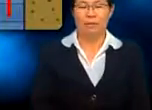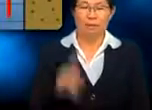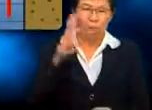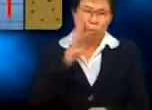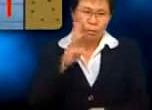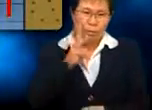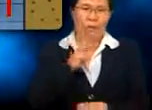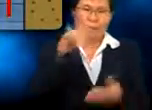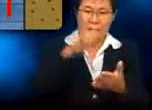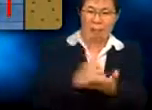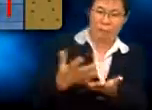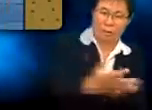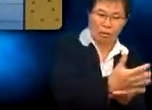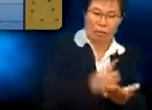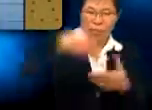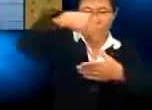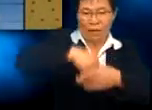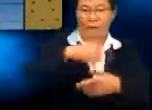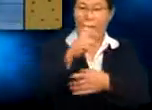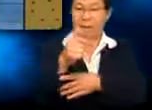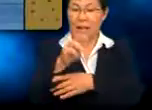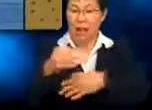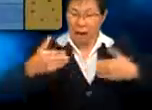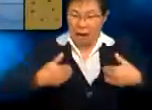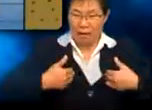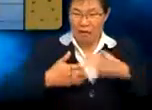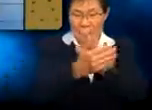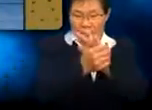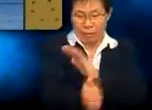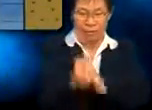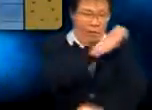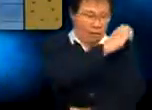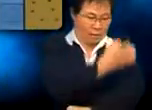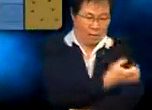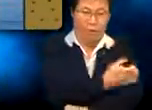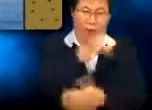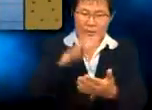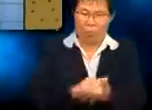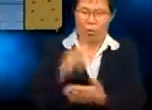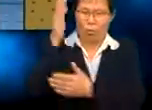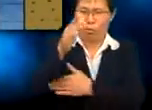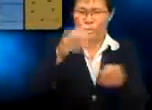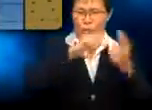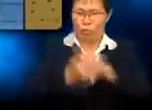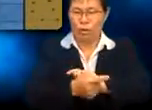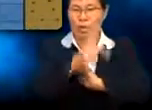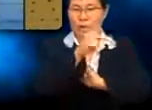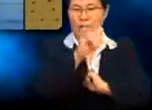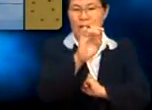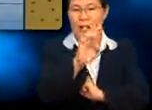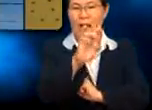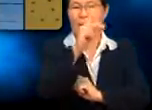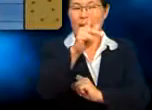The water that is collected in the dam has potential energy that will change to